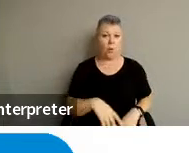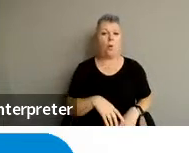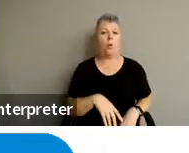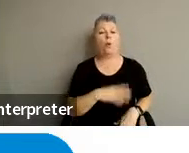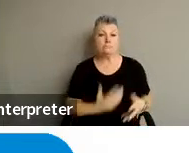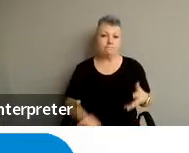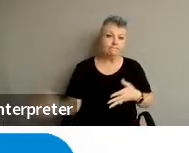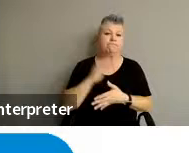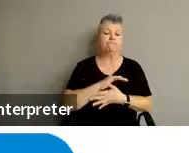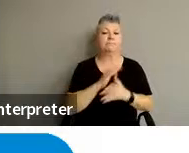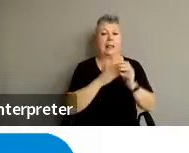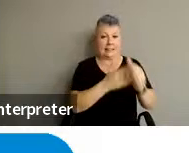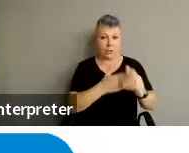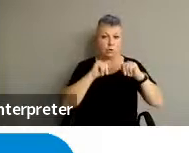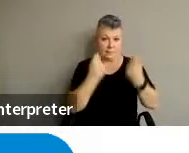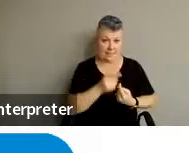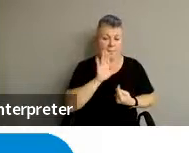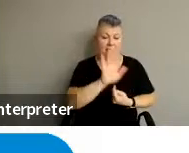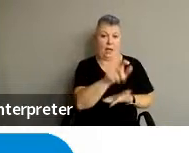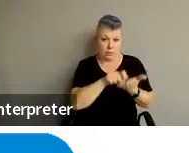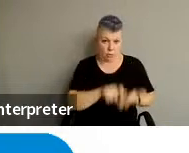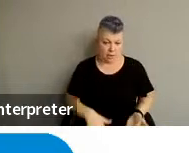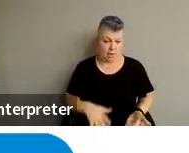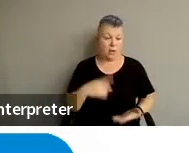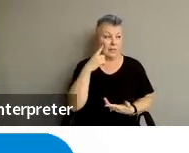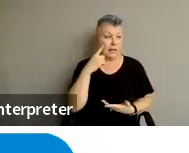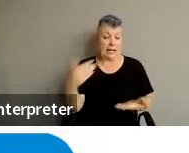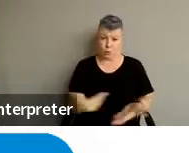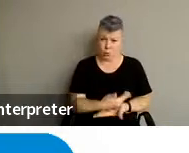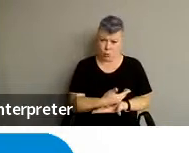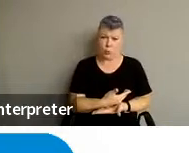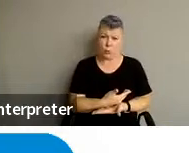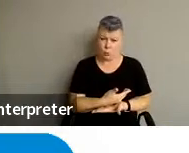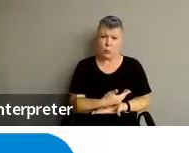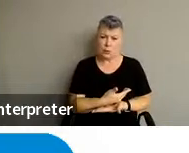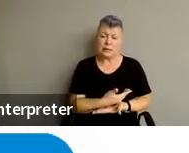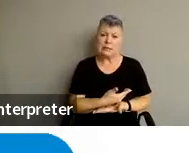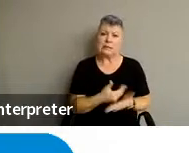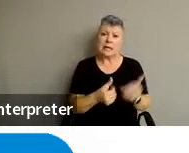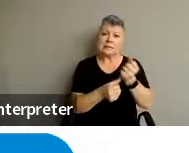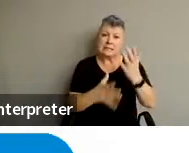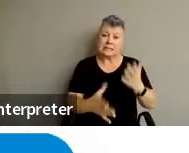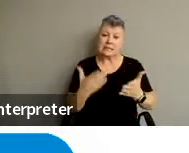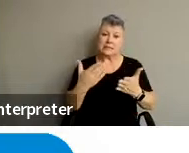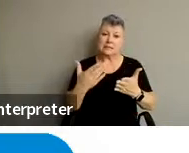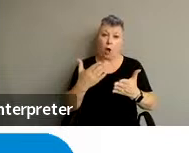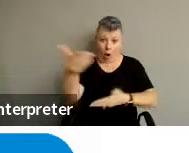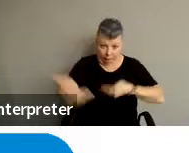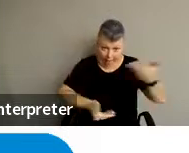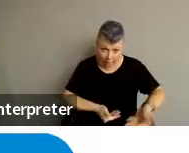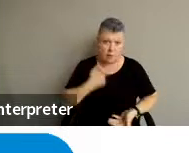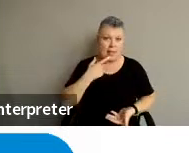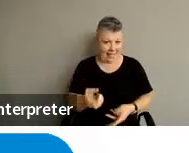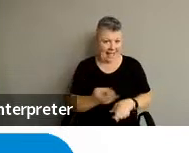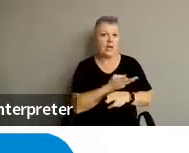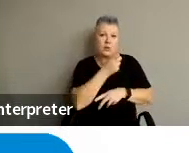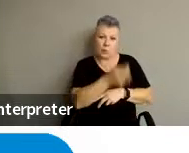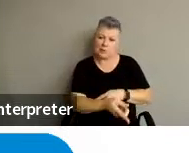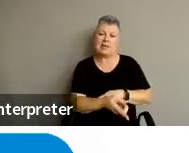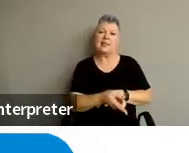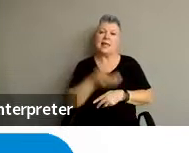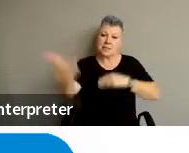leadership secretaries, then as new admin assistants come on board, they'll be able to do this onboarding process and it will be